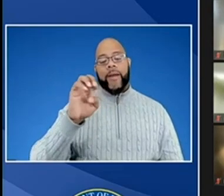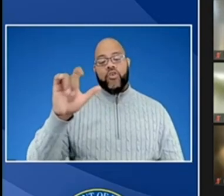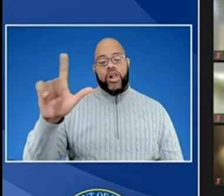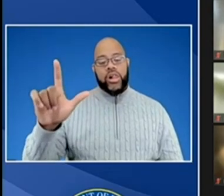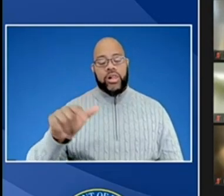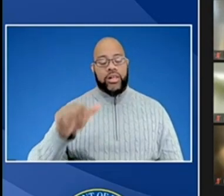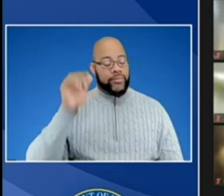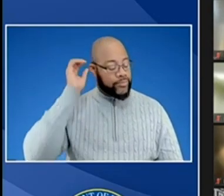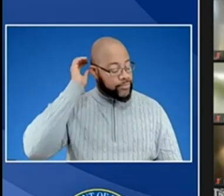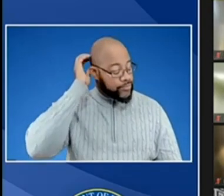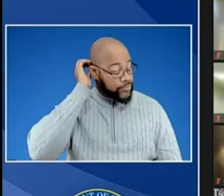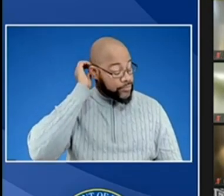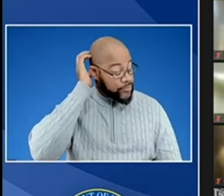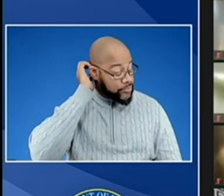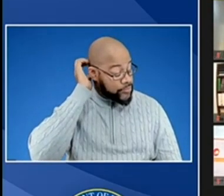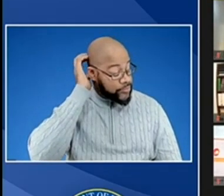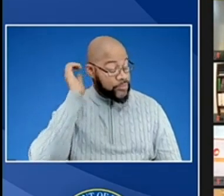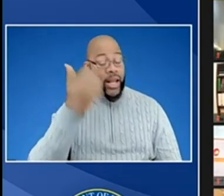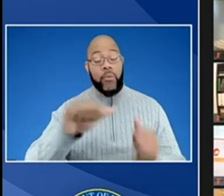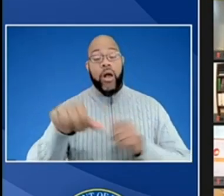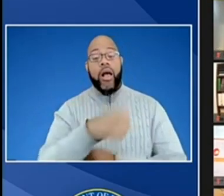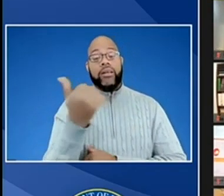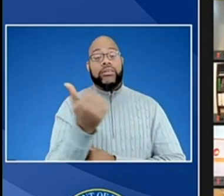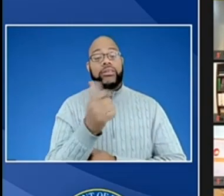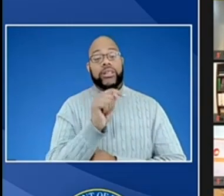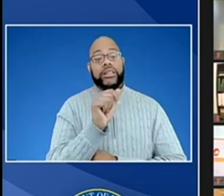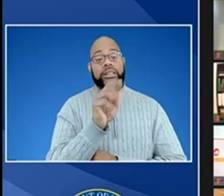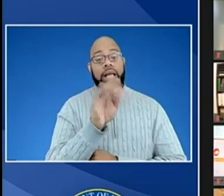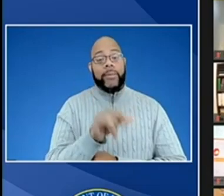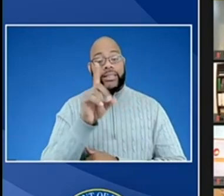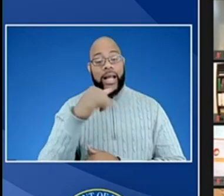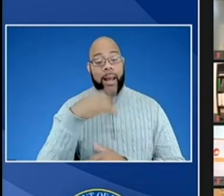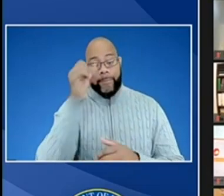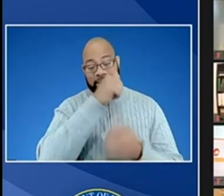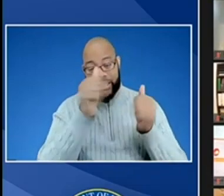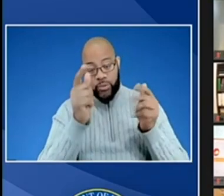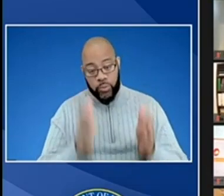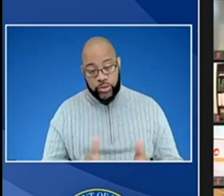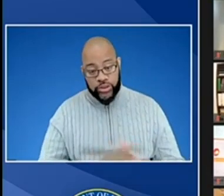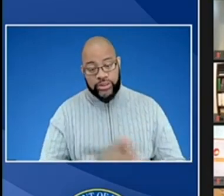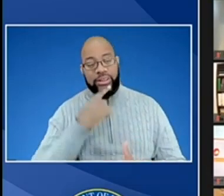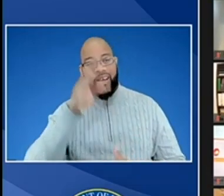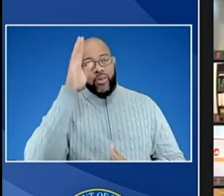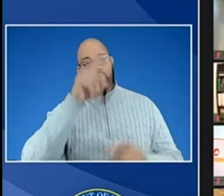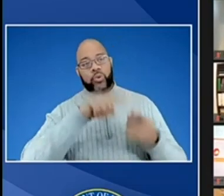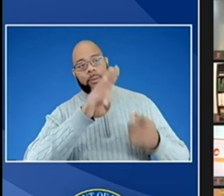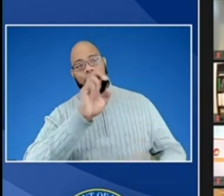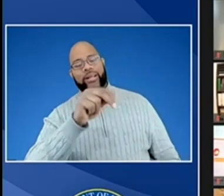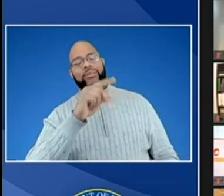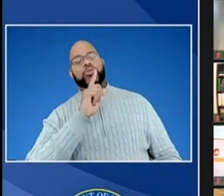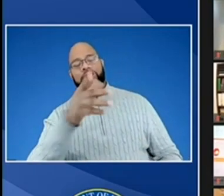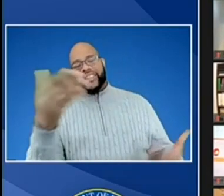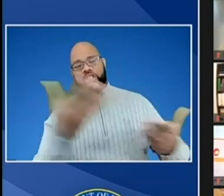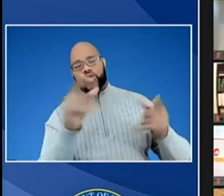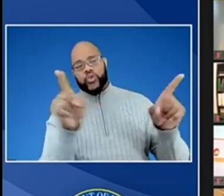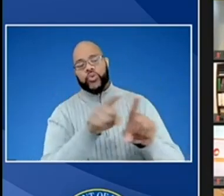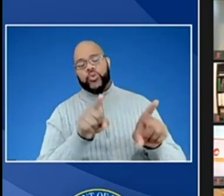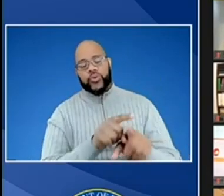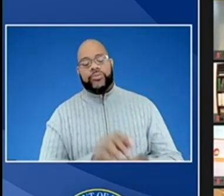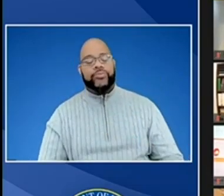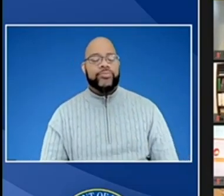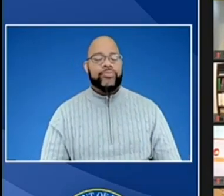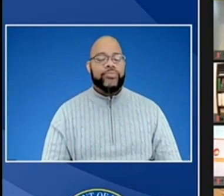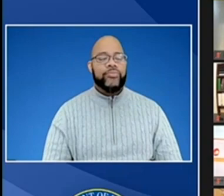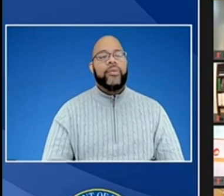Okay. Anyone else, Tammy? Did I miss one? We'll just say hello to Ben. I'm sure he's there as well. Okay.